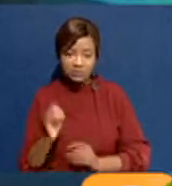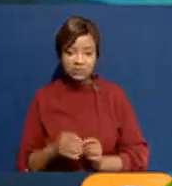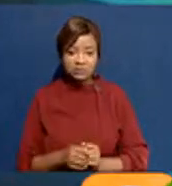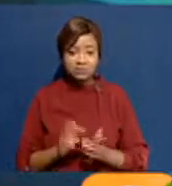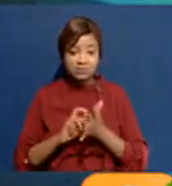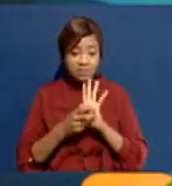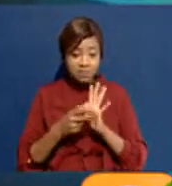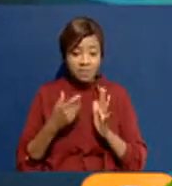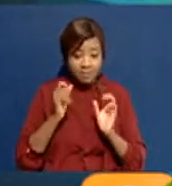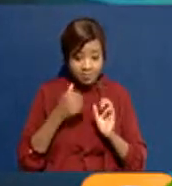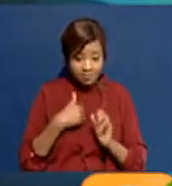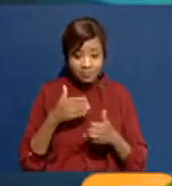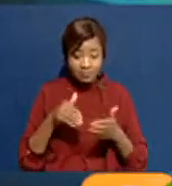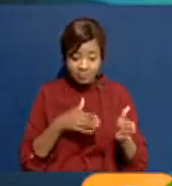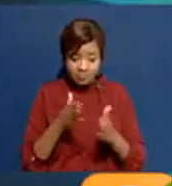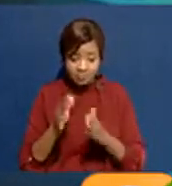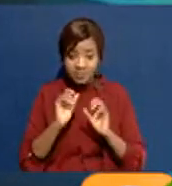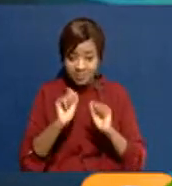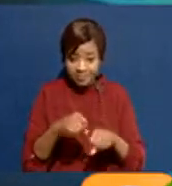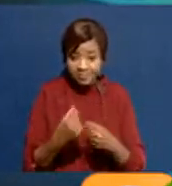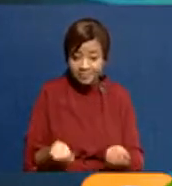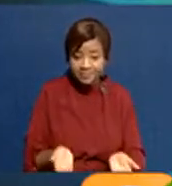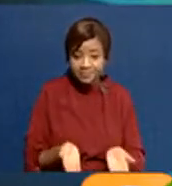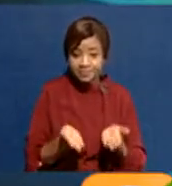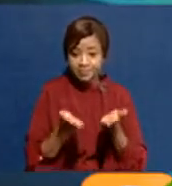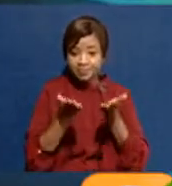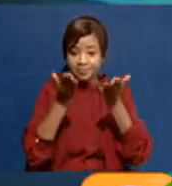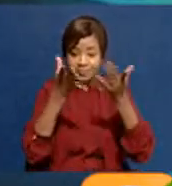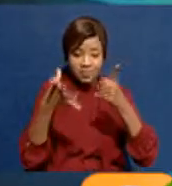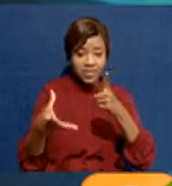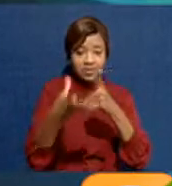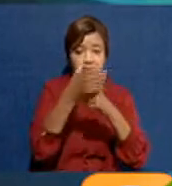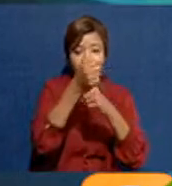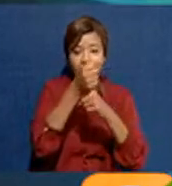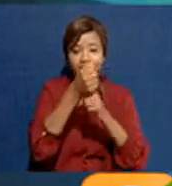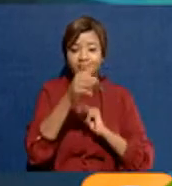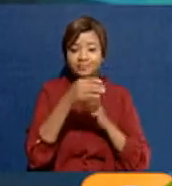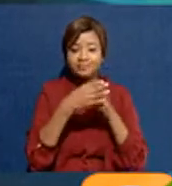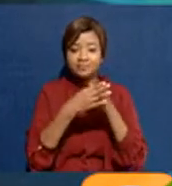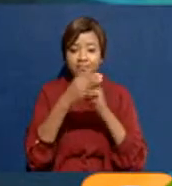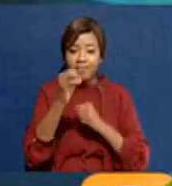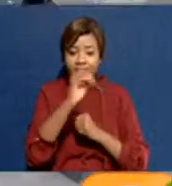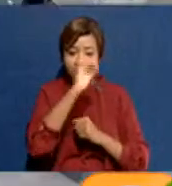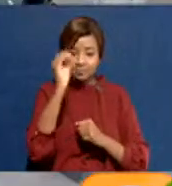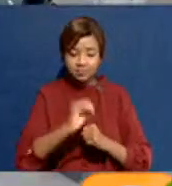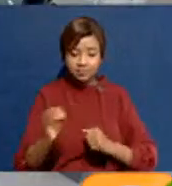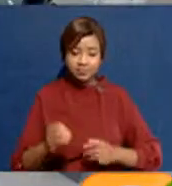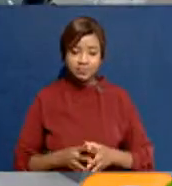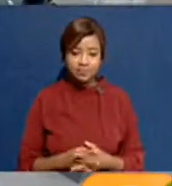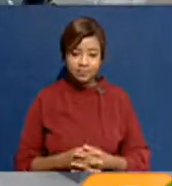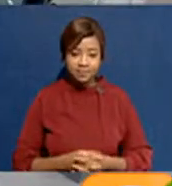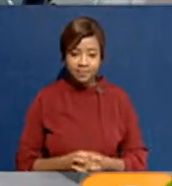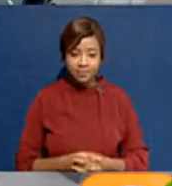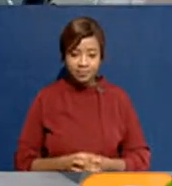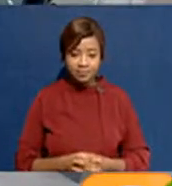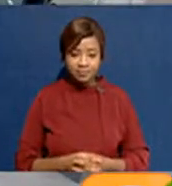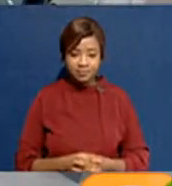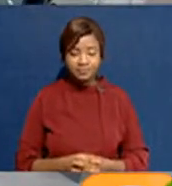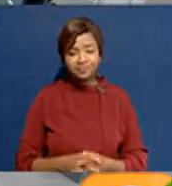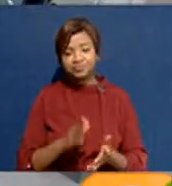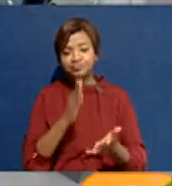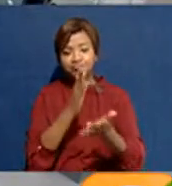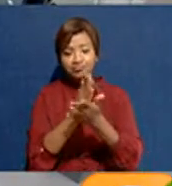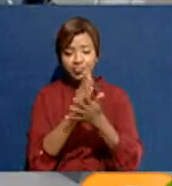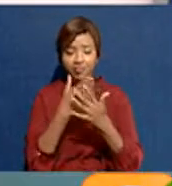we still have room to get to 90%. There's still work to be done. No, certainly. And talking about that work that needs to be done,